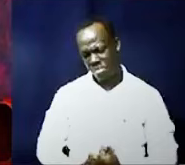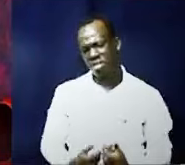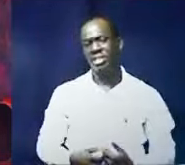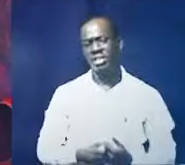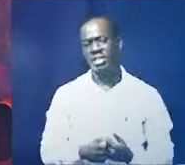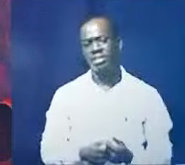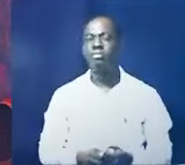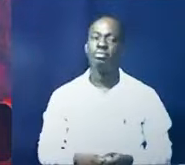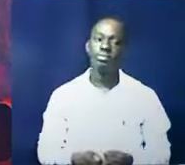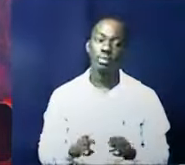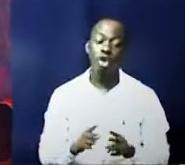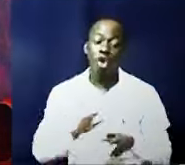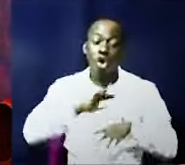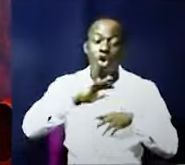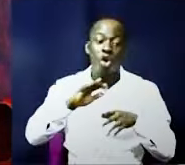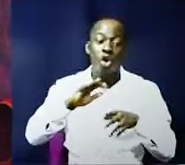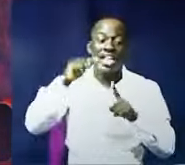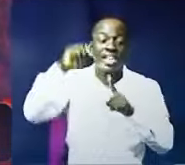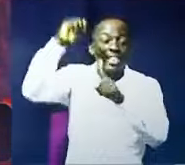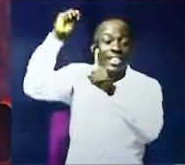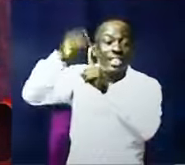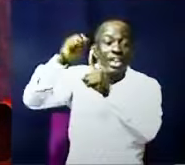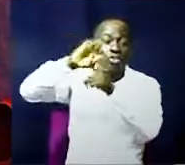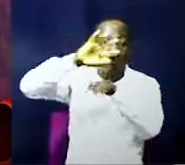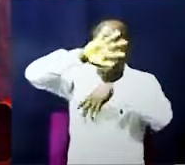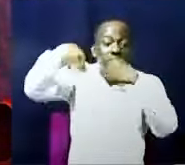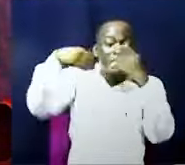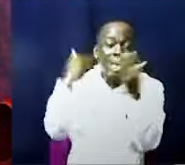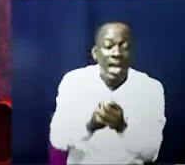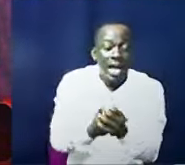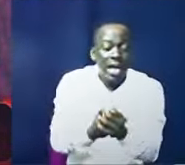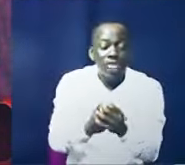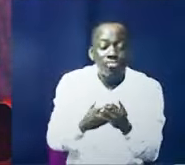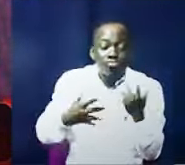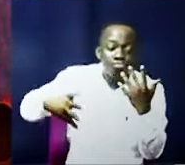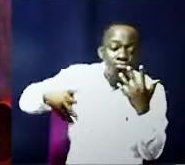Now, when we begin to operate in the power of the Holy Spirit, we